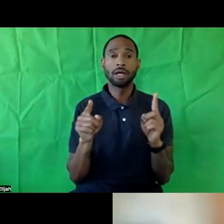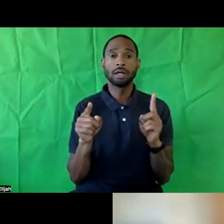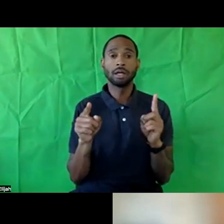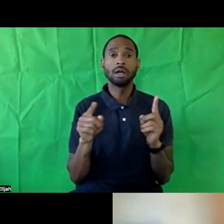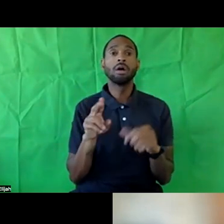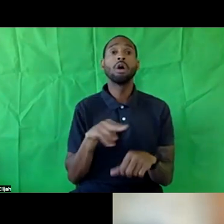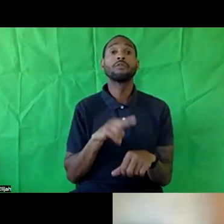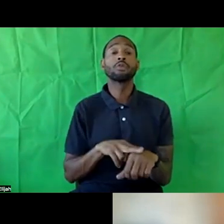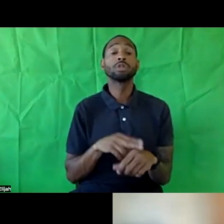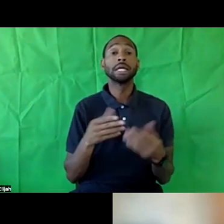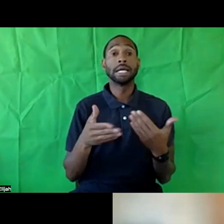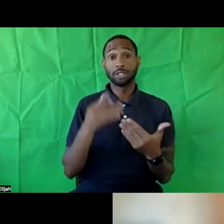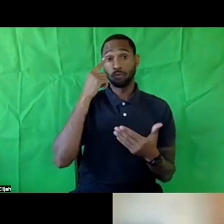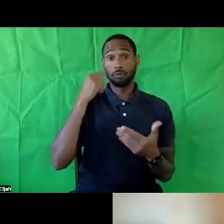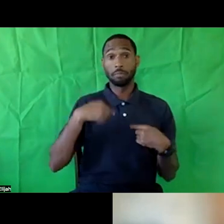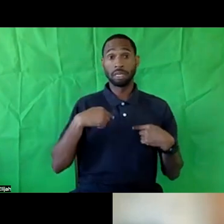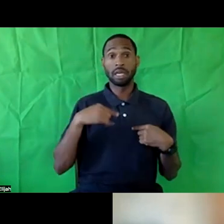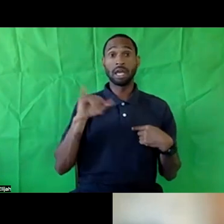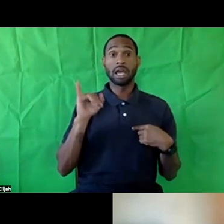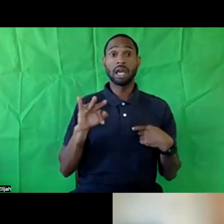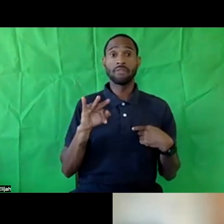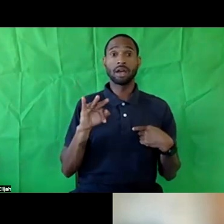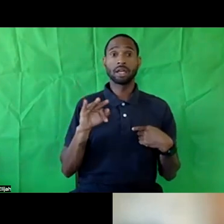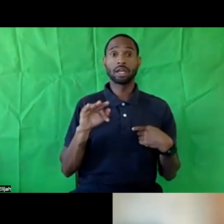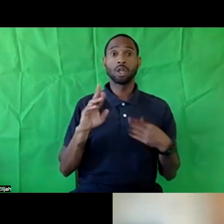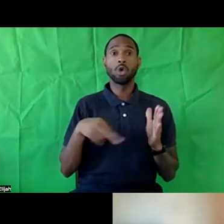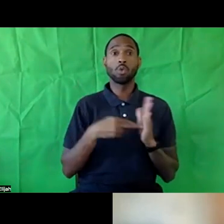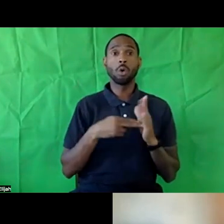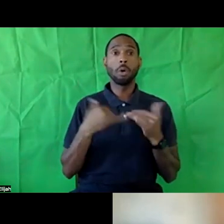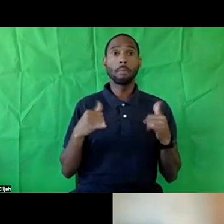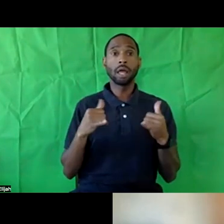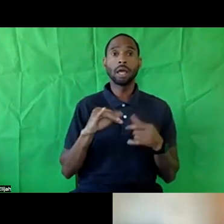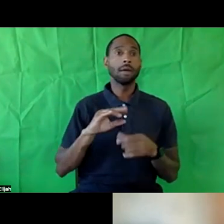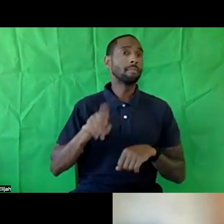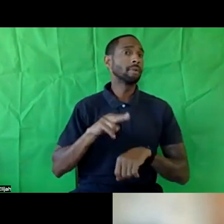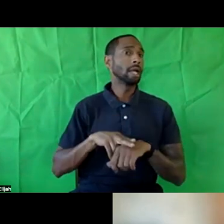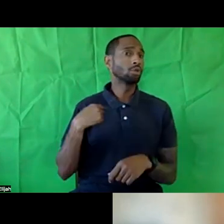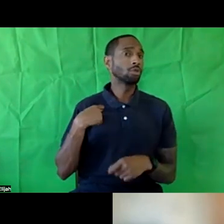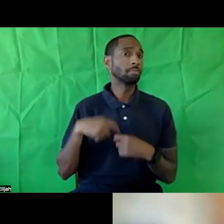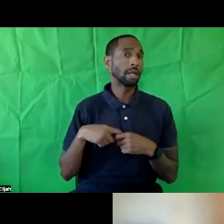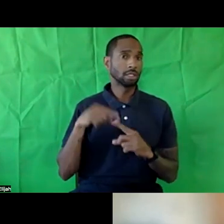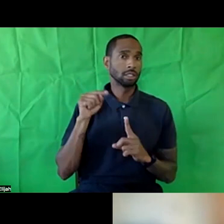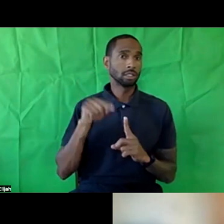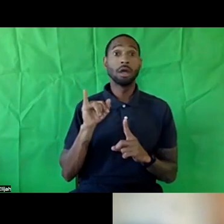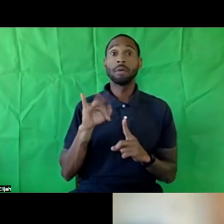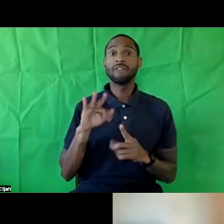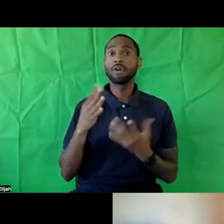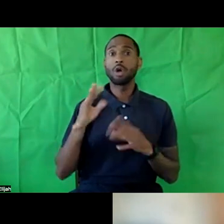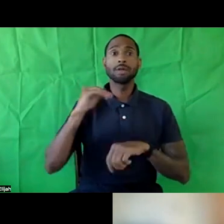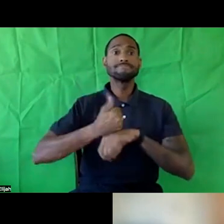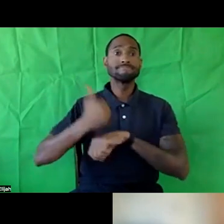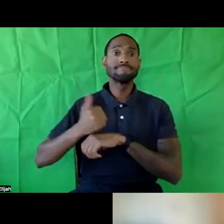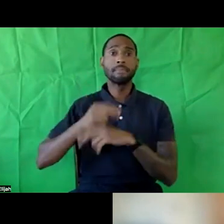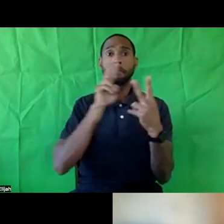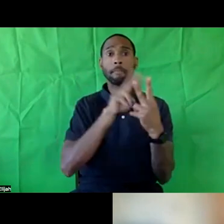course, it's easier for me if I can role play in my native language. Yeah. But if you already set up the pairs and everything, I can